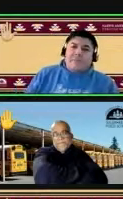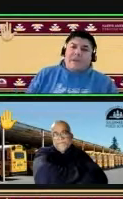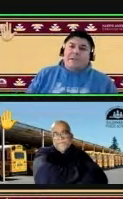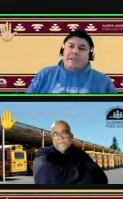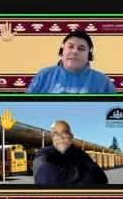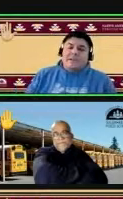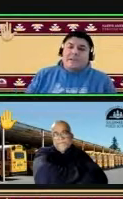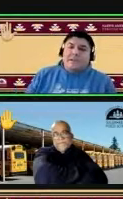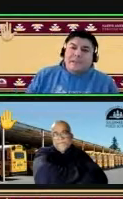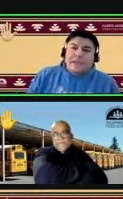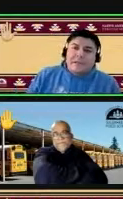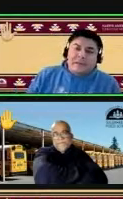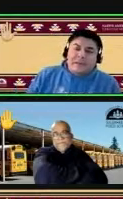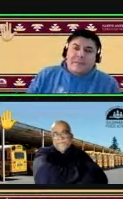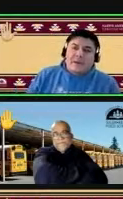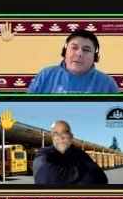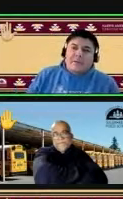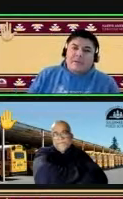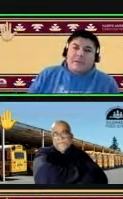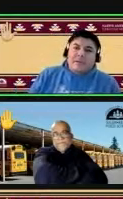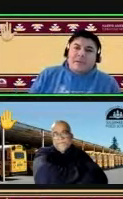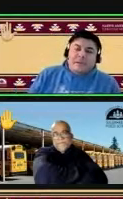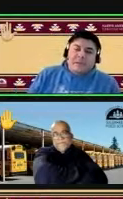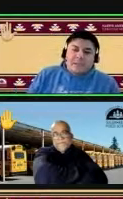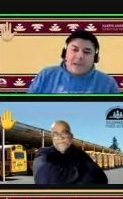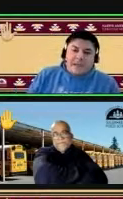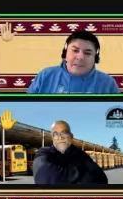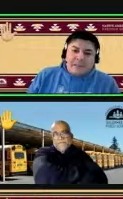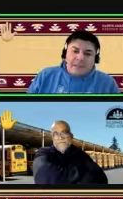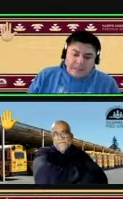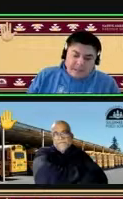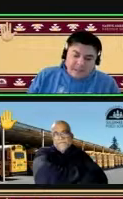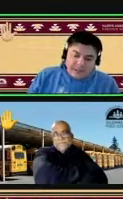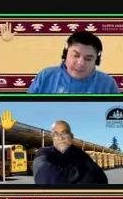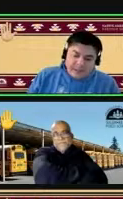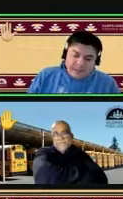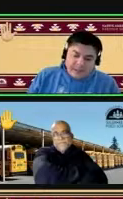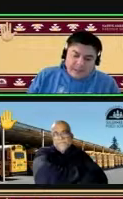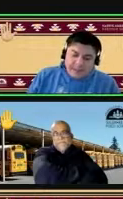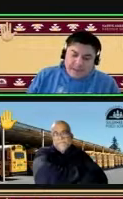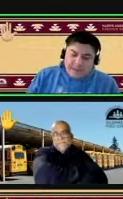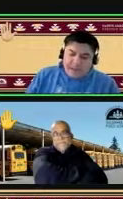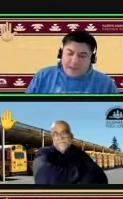in comparison to these other comparable size districts?